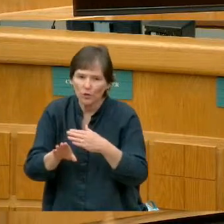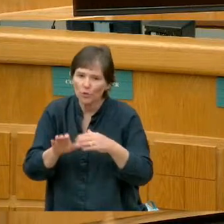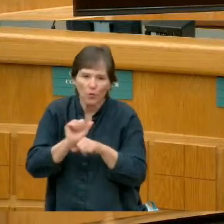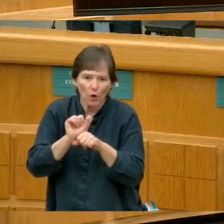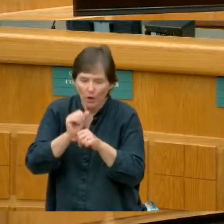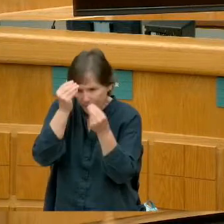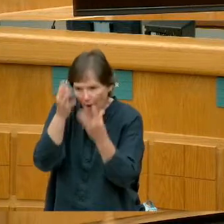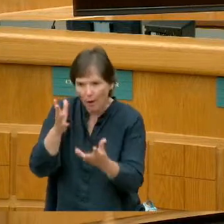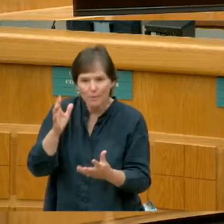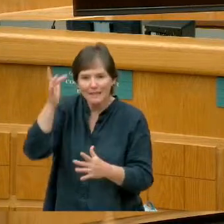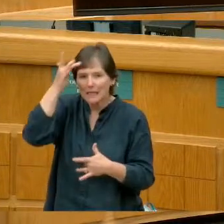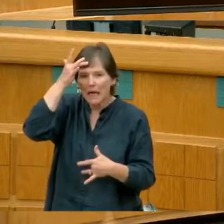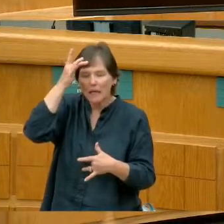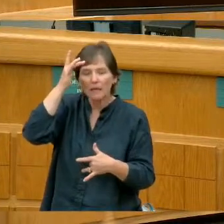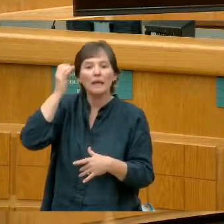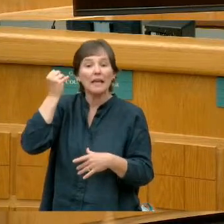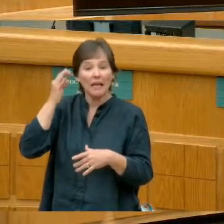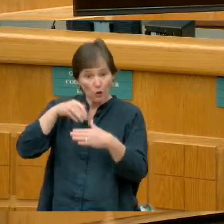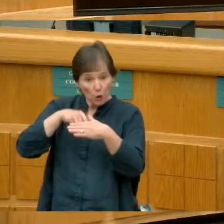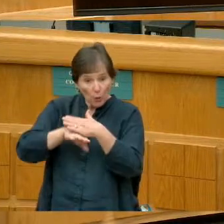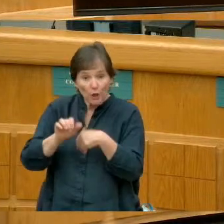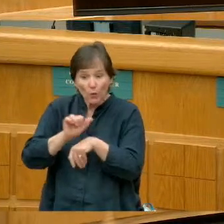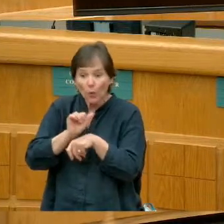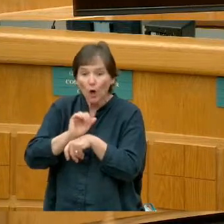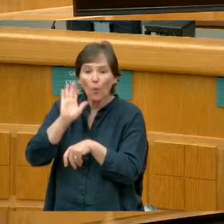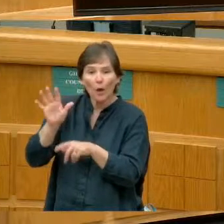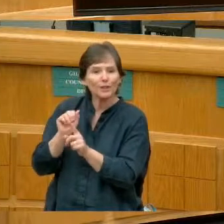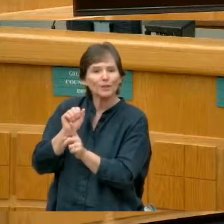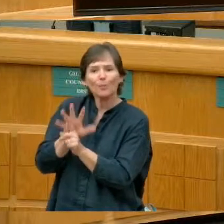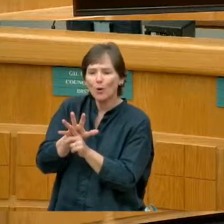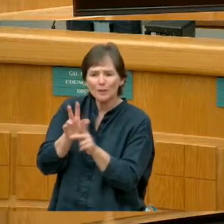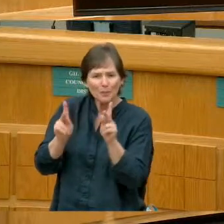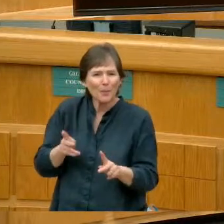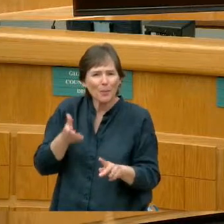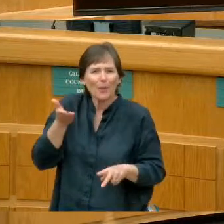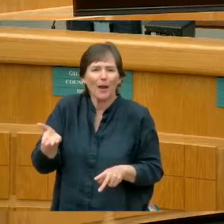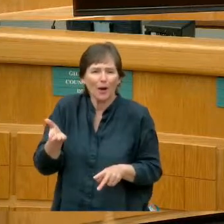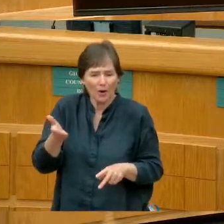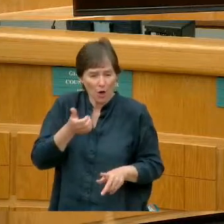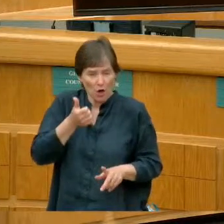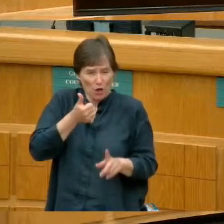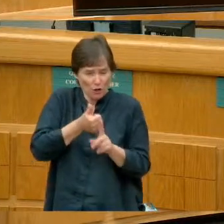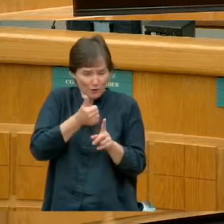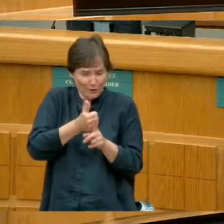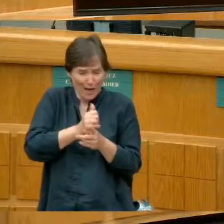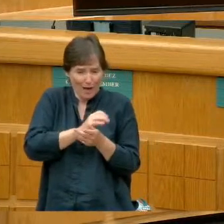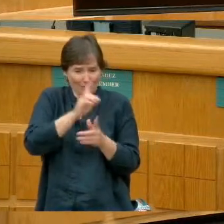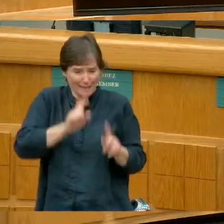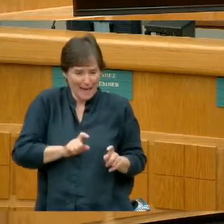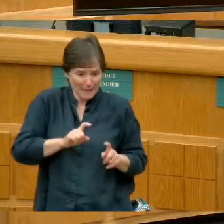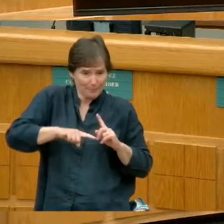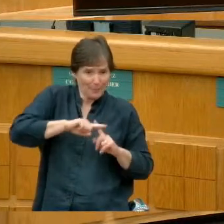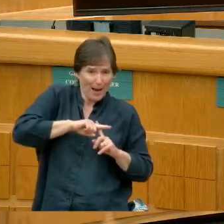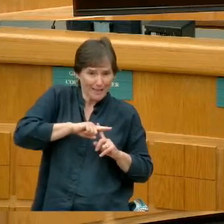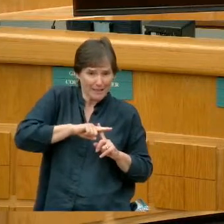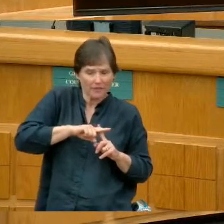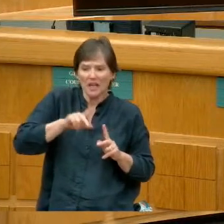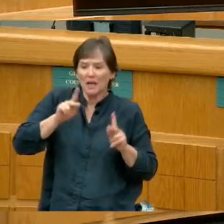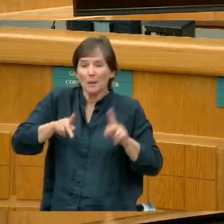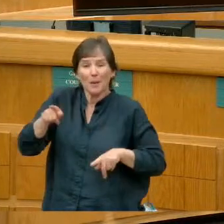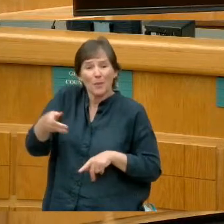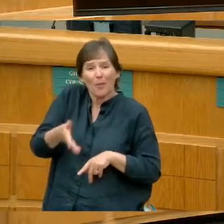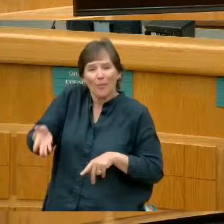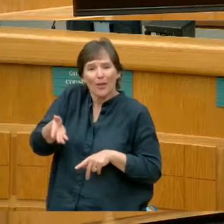them as well, and if you come back positive, they too will have to be quarantined. So why do we ask that you